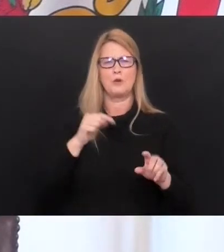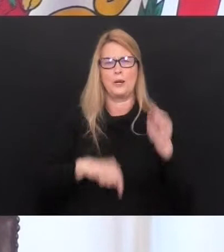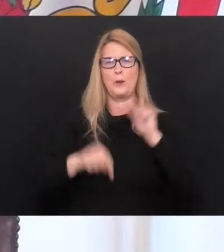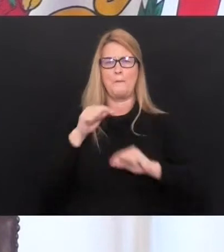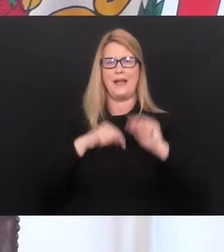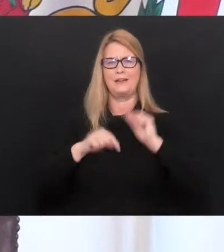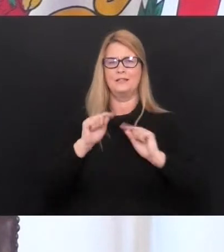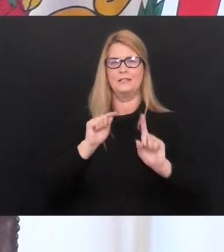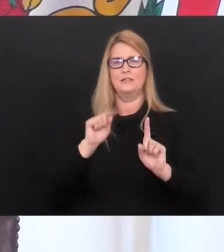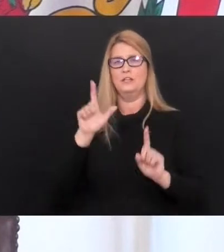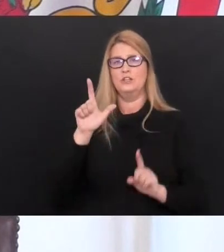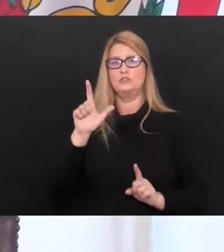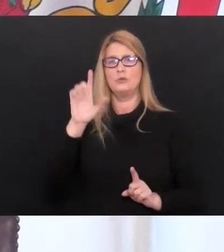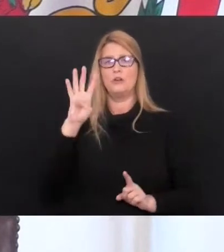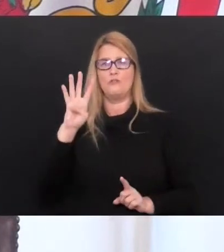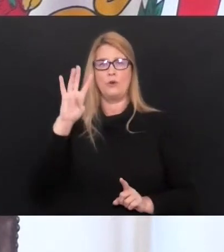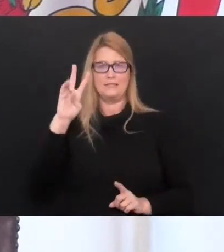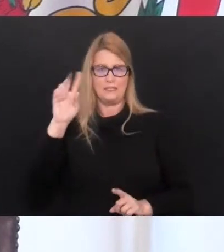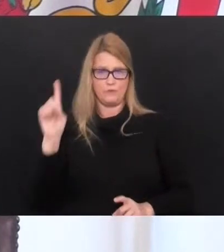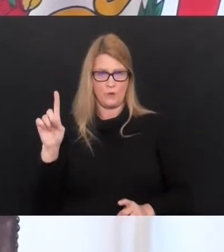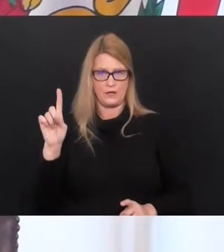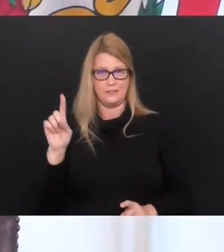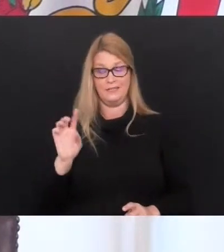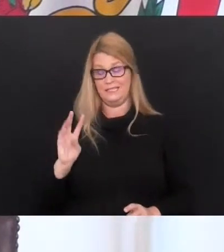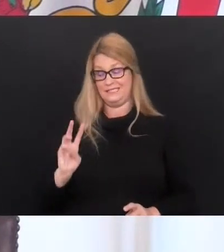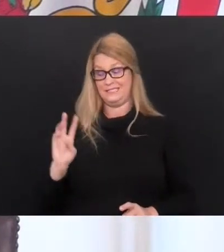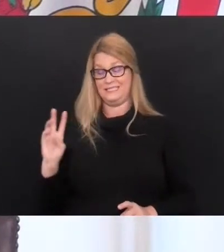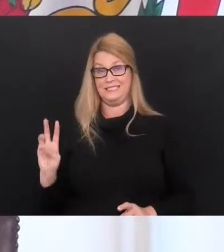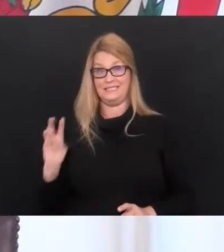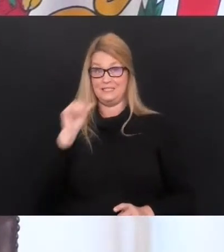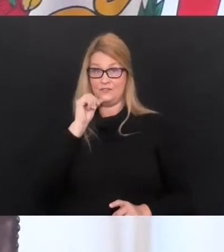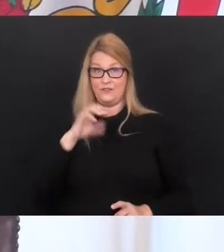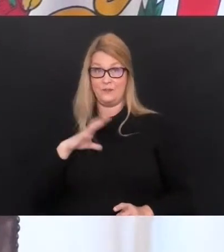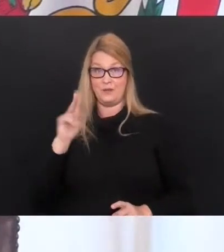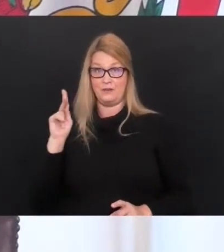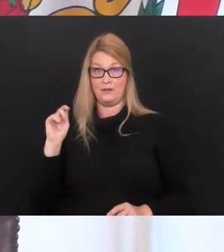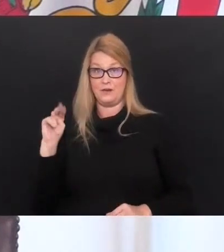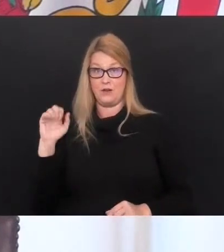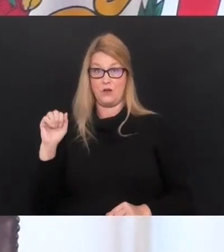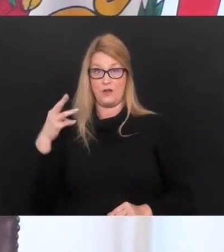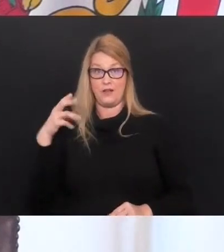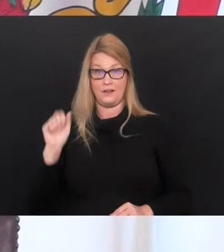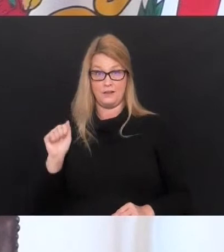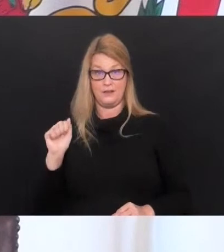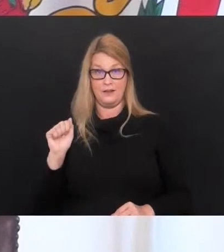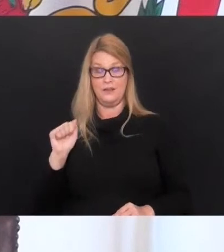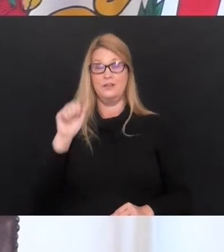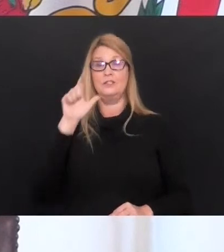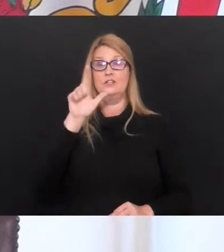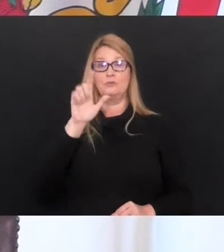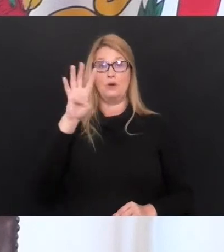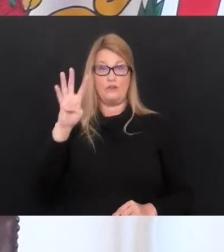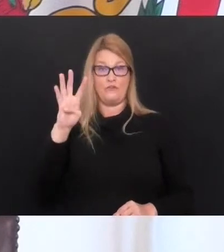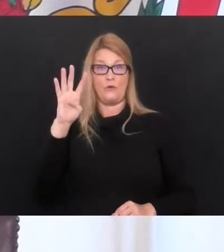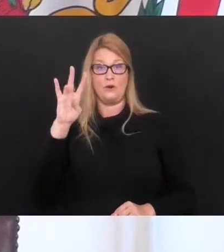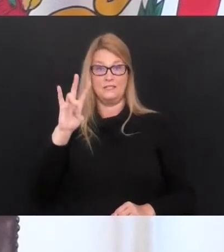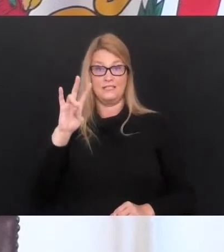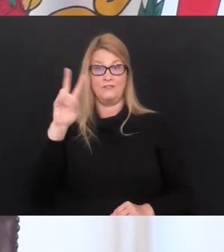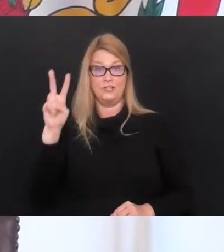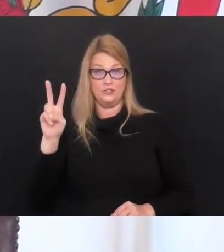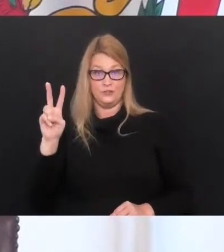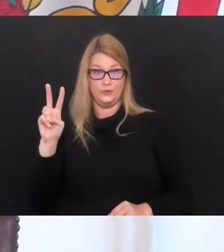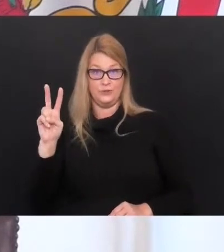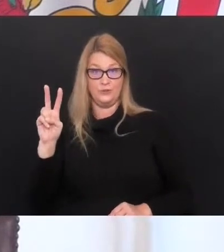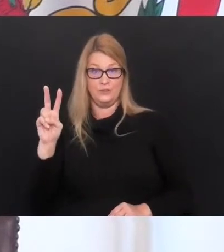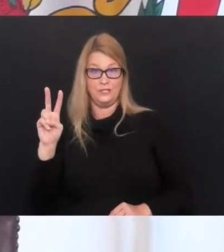Our 2,471st death is a 66-year-old female from Kanawha County. Our 2,472nd